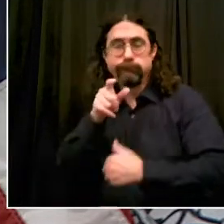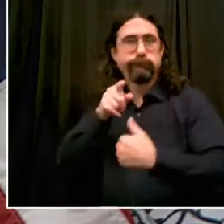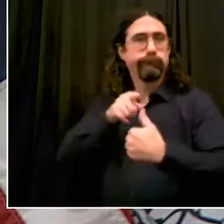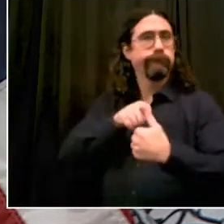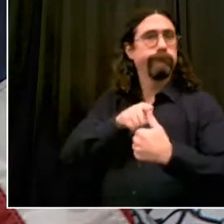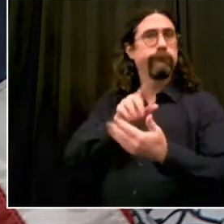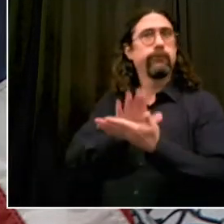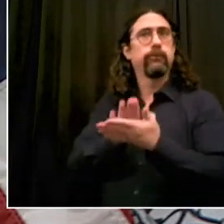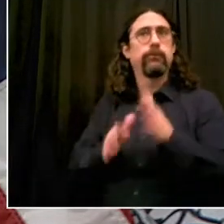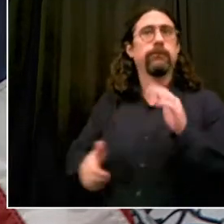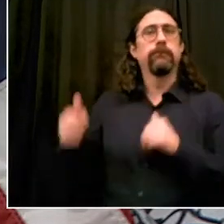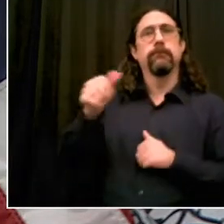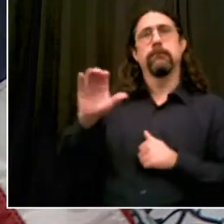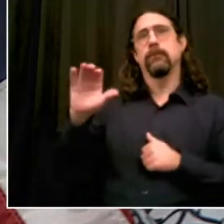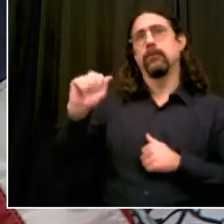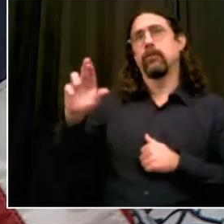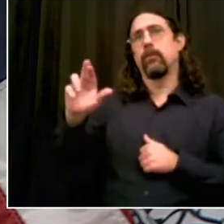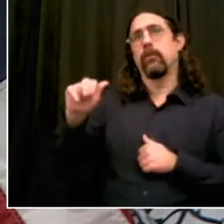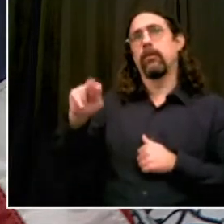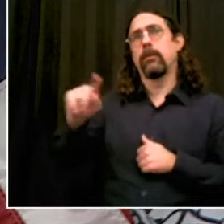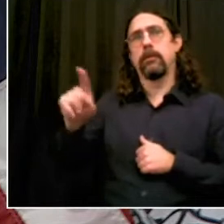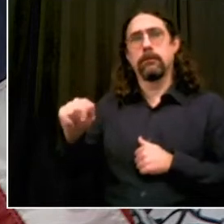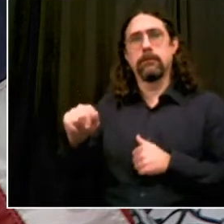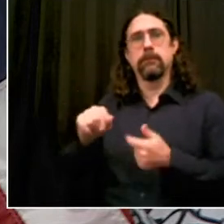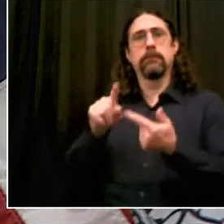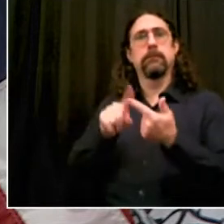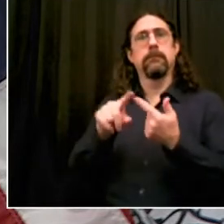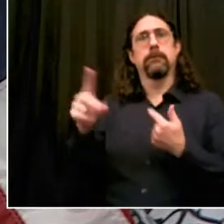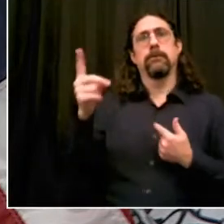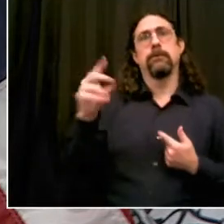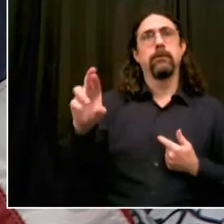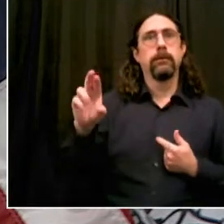Dr. Jay Varma. With that, we'll go to Jillian from New York One.